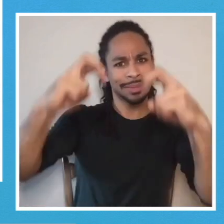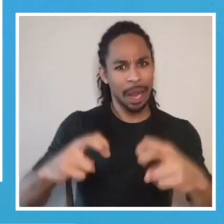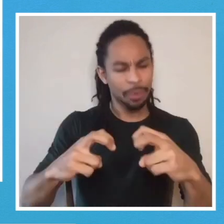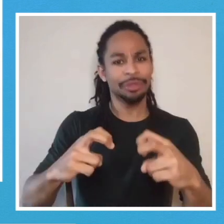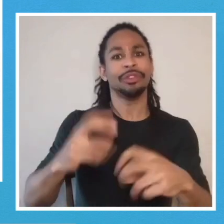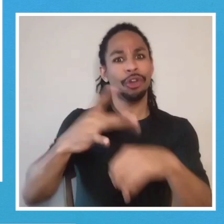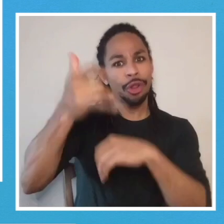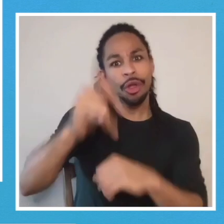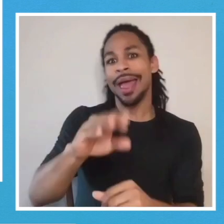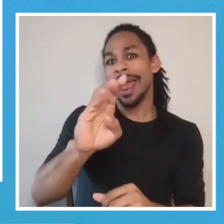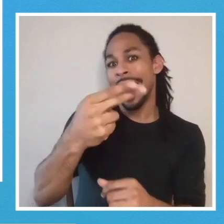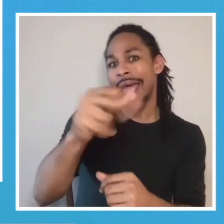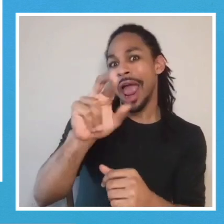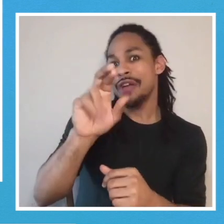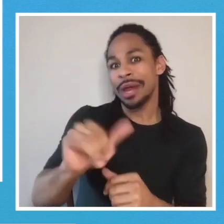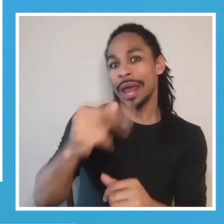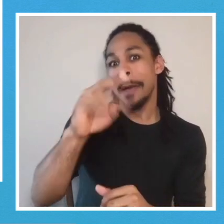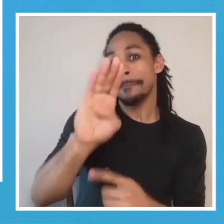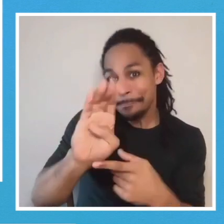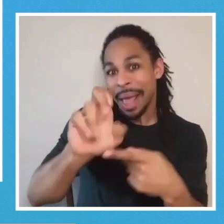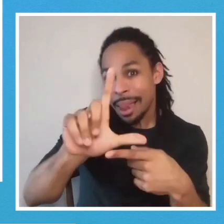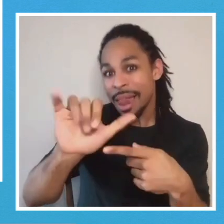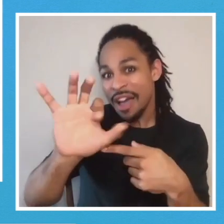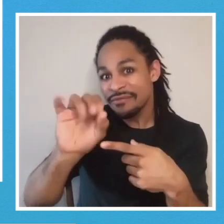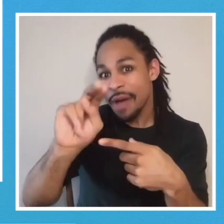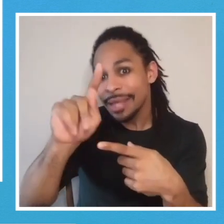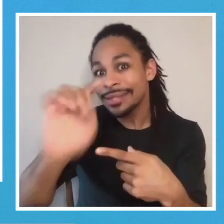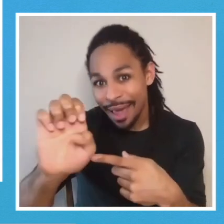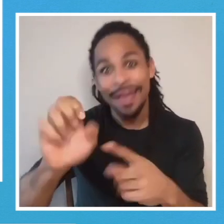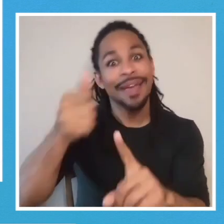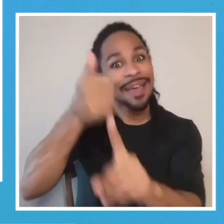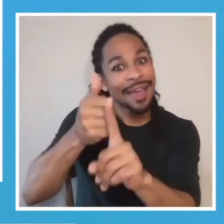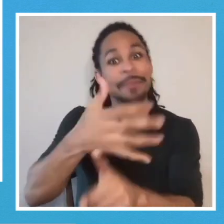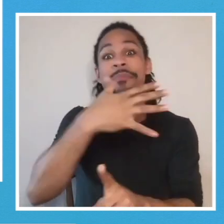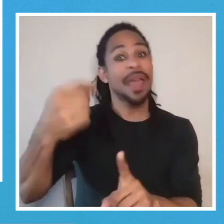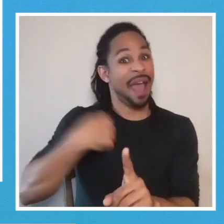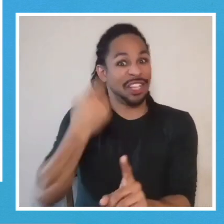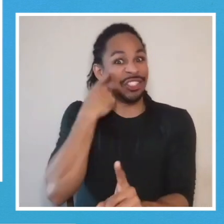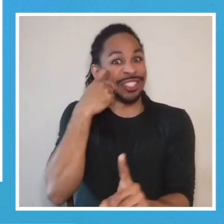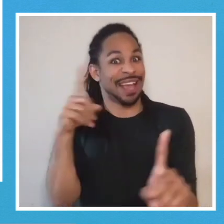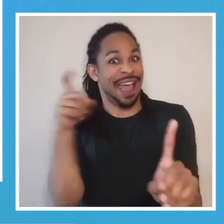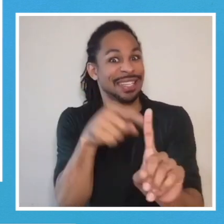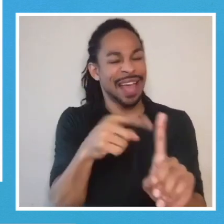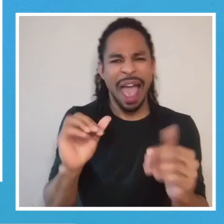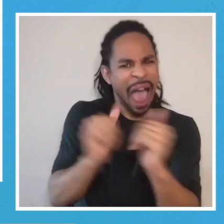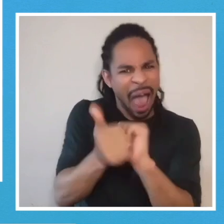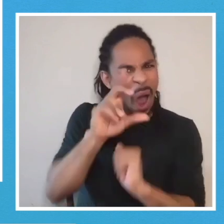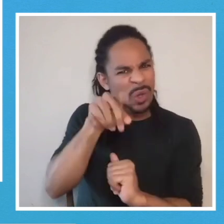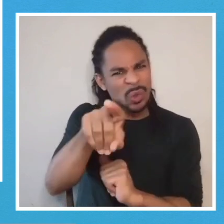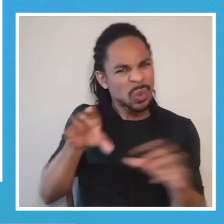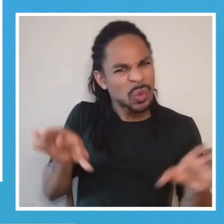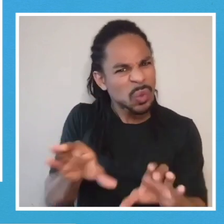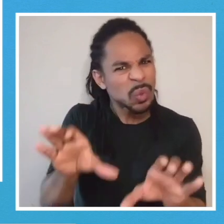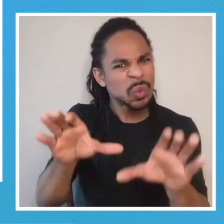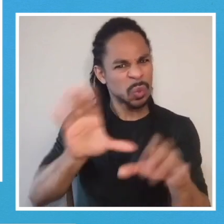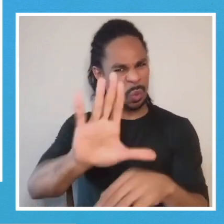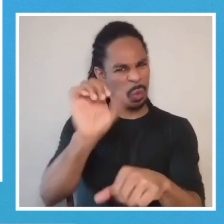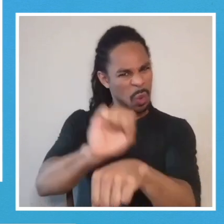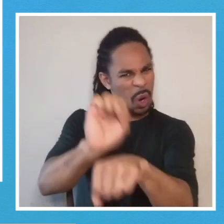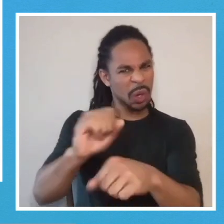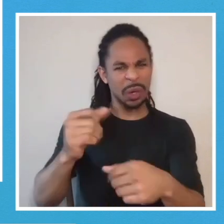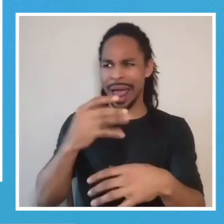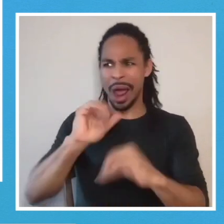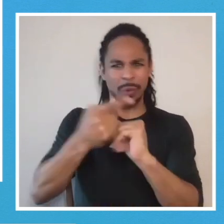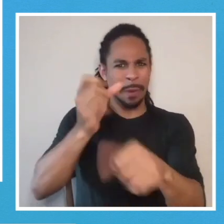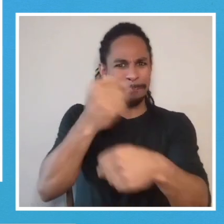Belafonte. And he I was just asking him, how do you do this? How do you make this a